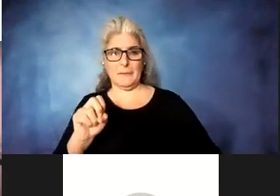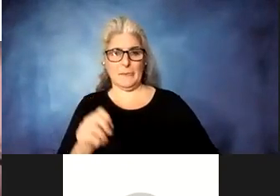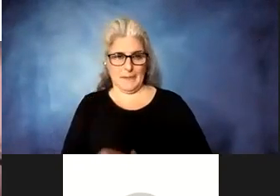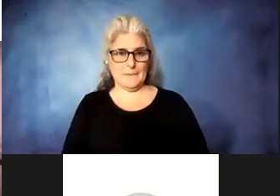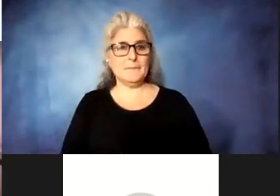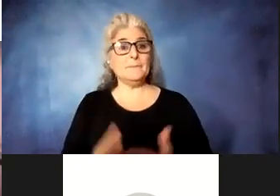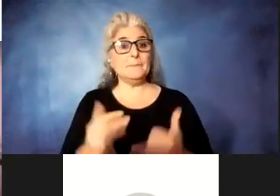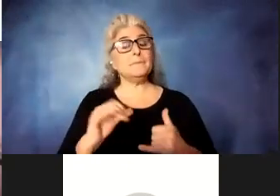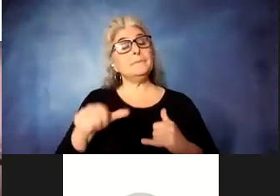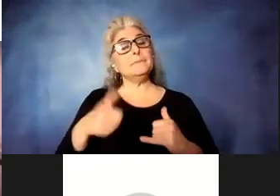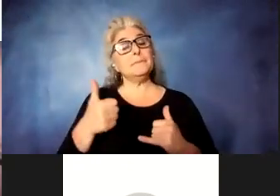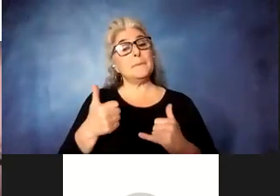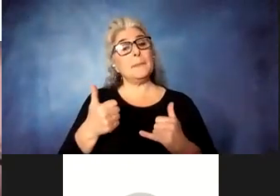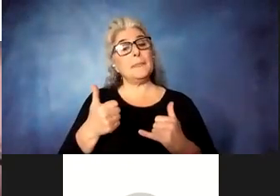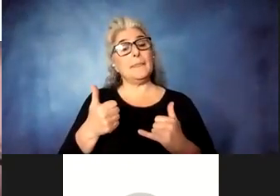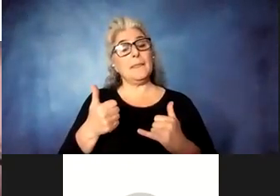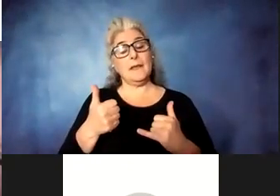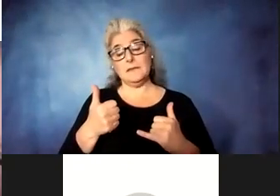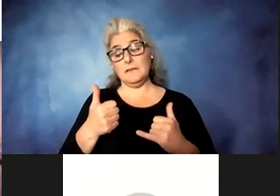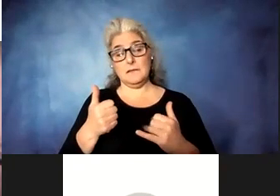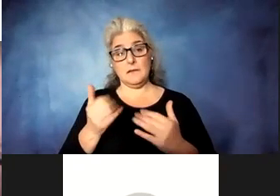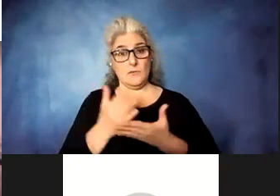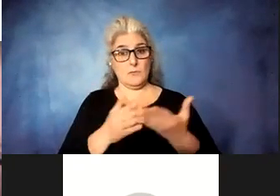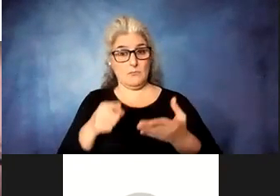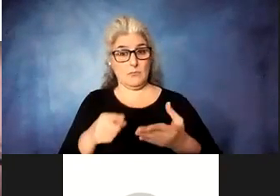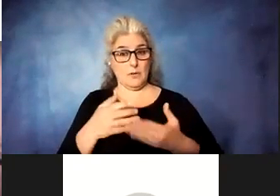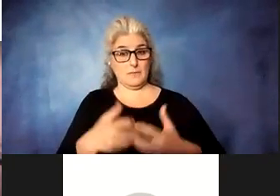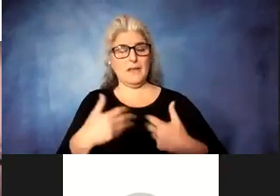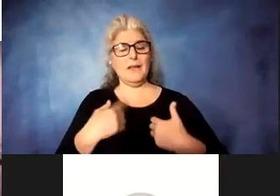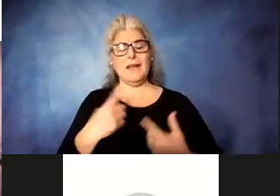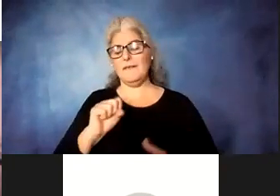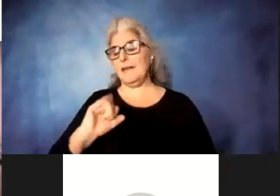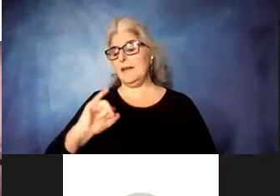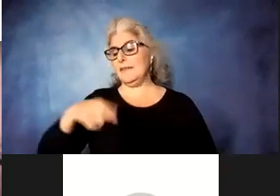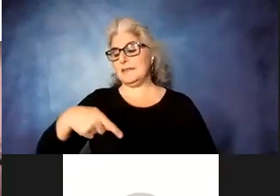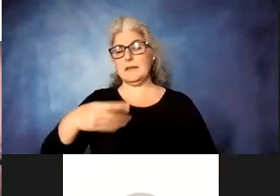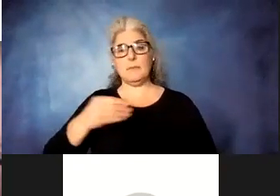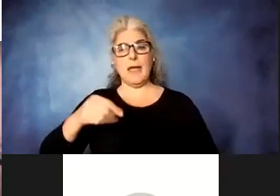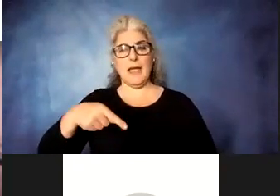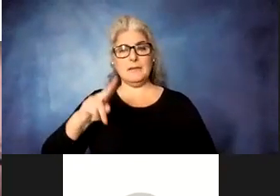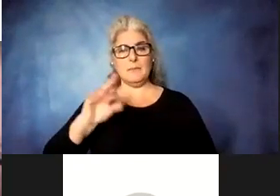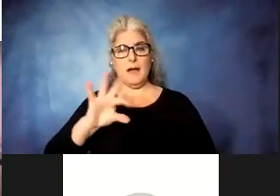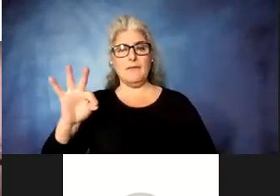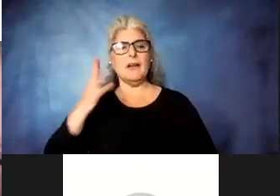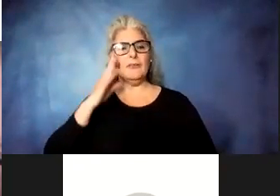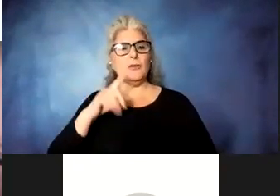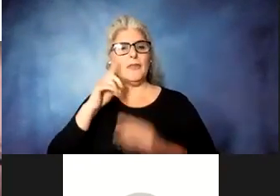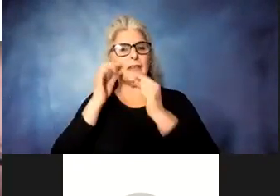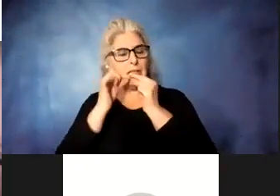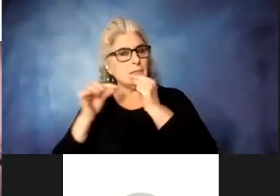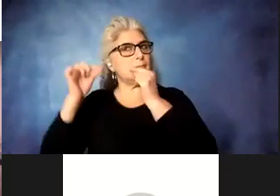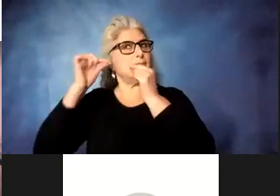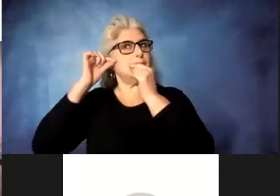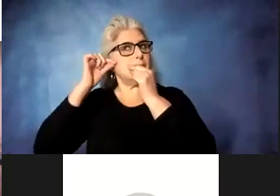And an additional feature is the sip and puff device, which is a mouthpiece that voters can use to navigate and